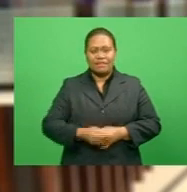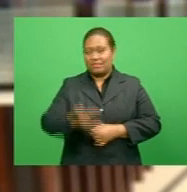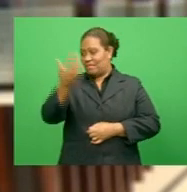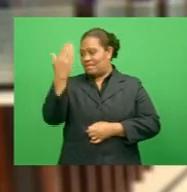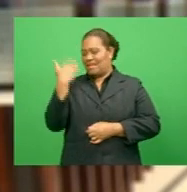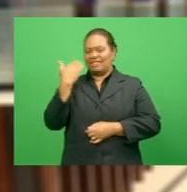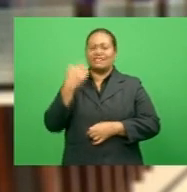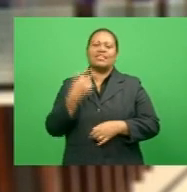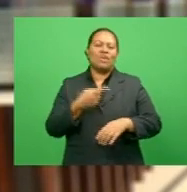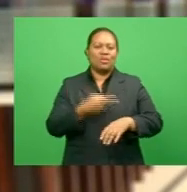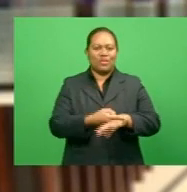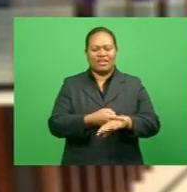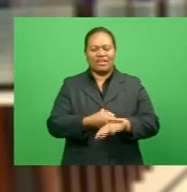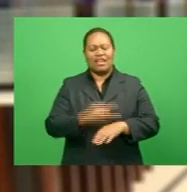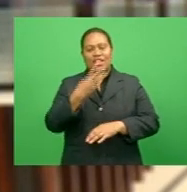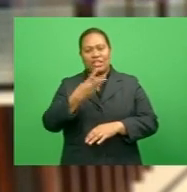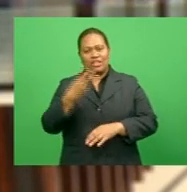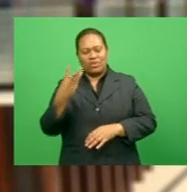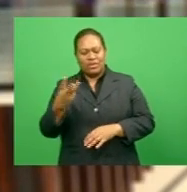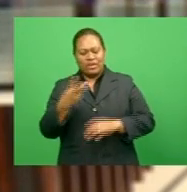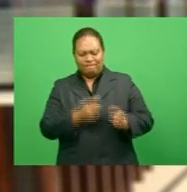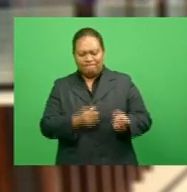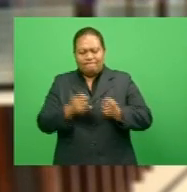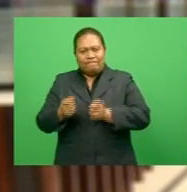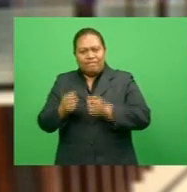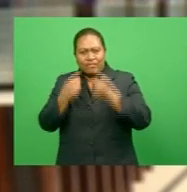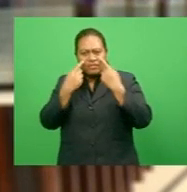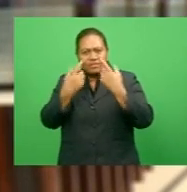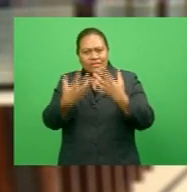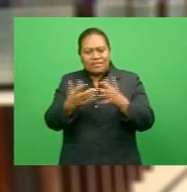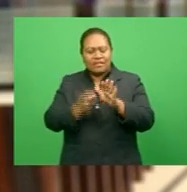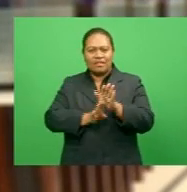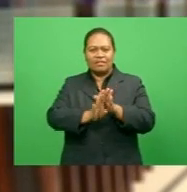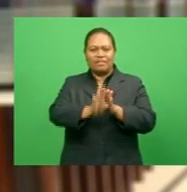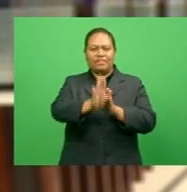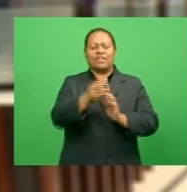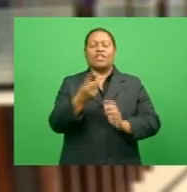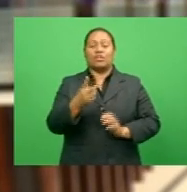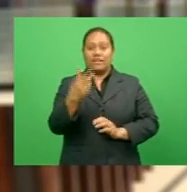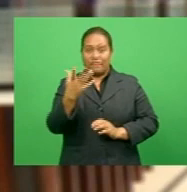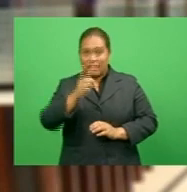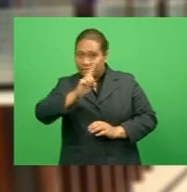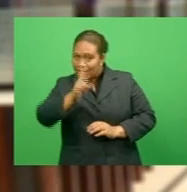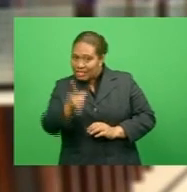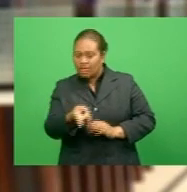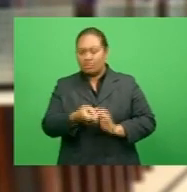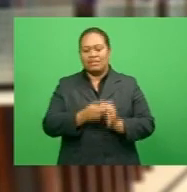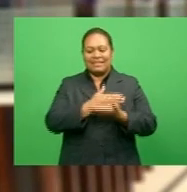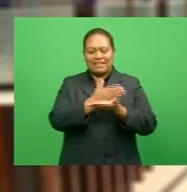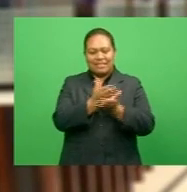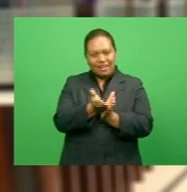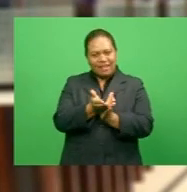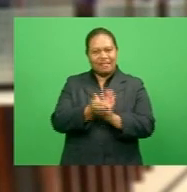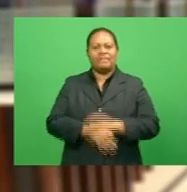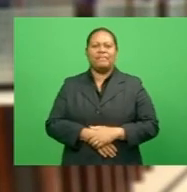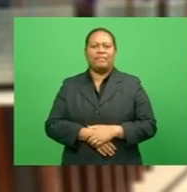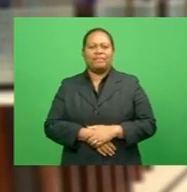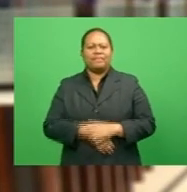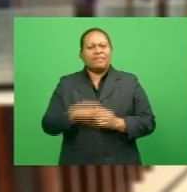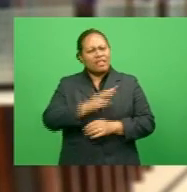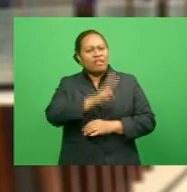week. 33 transactions with an approximate volume of 25,900 shares and a value